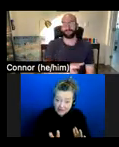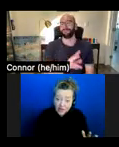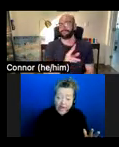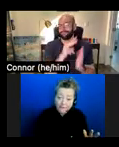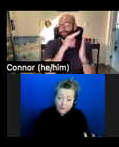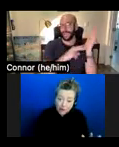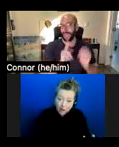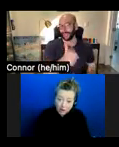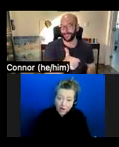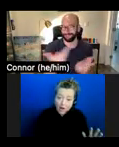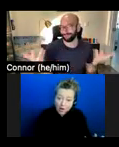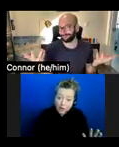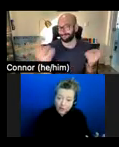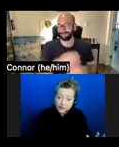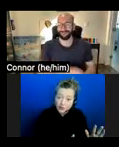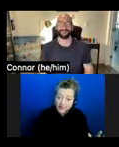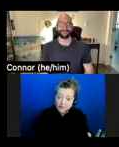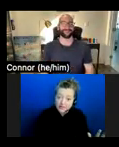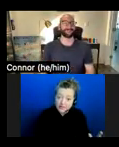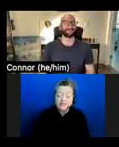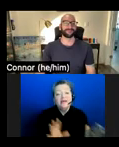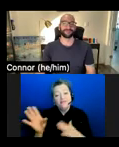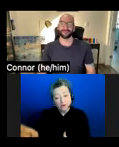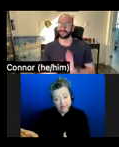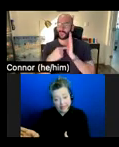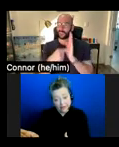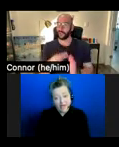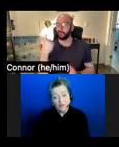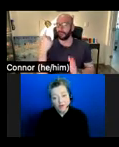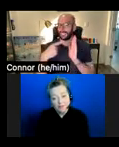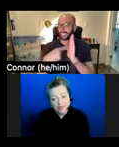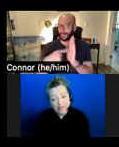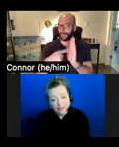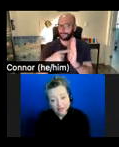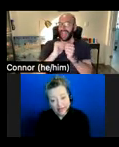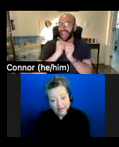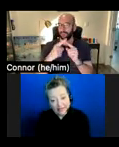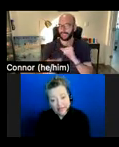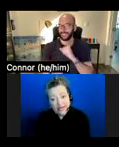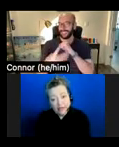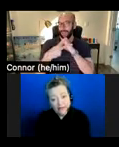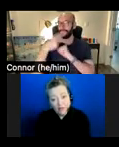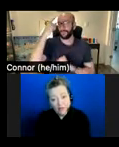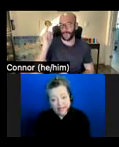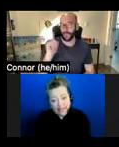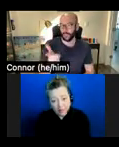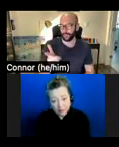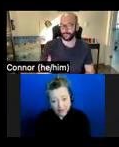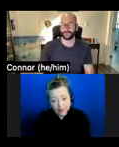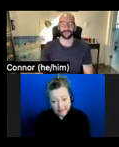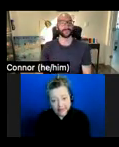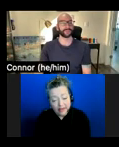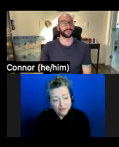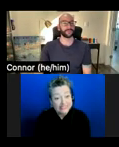save and bookmark all those resources for a later time when you have more time to look at it. I'll give you one example